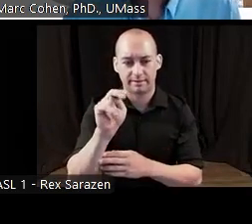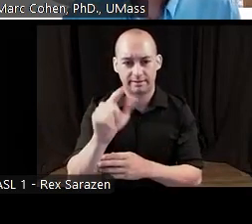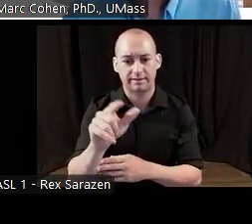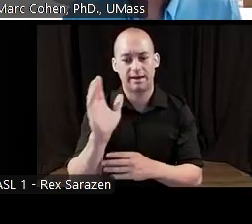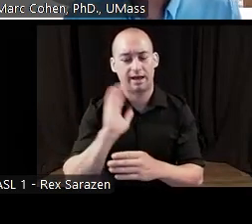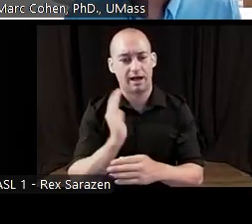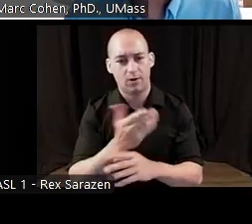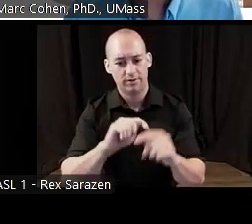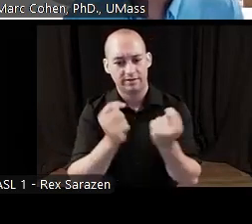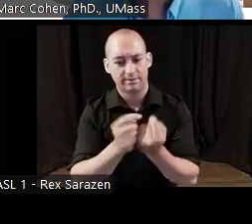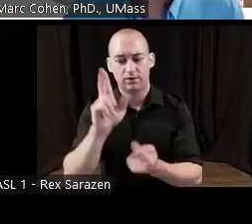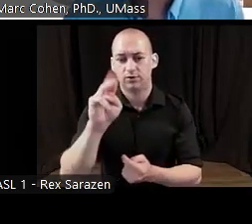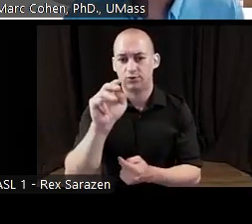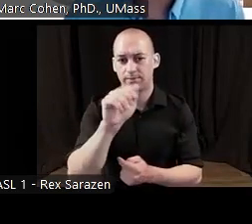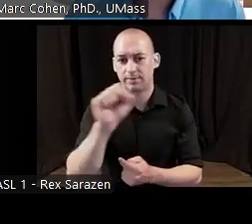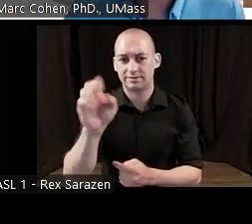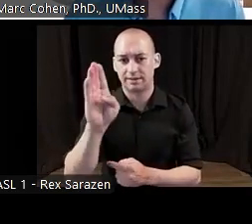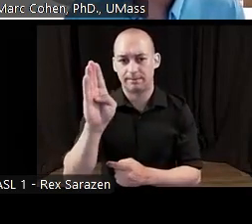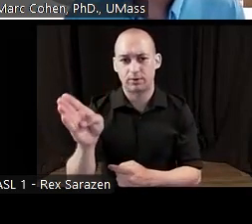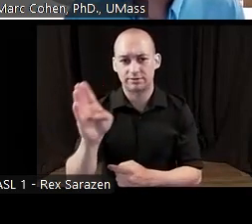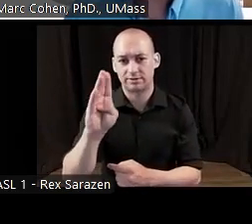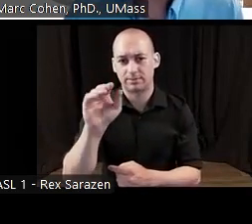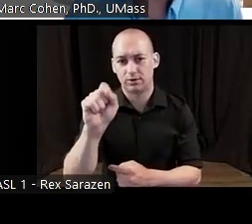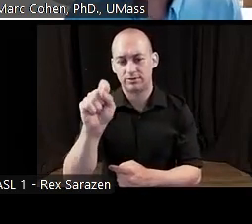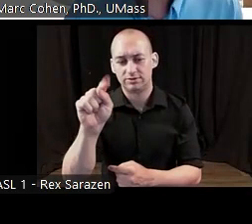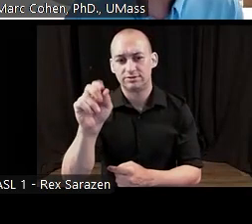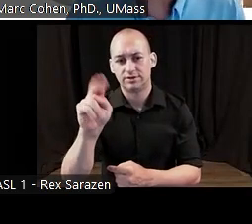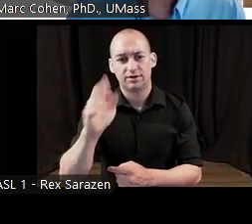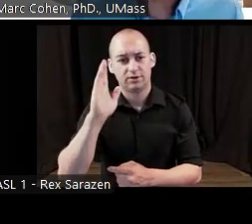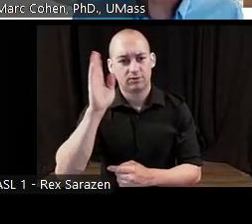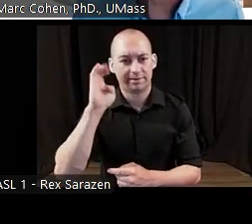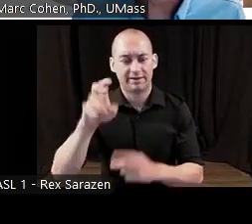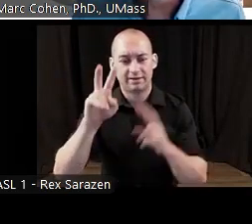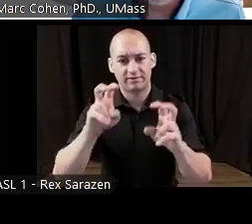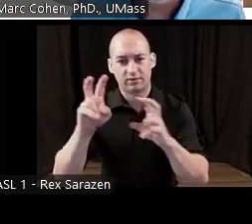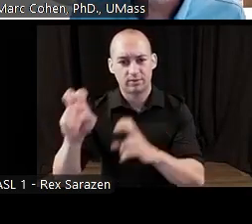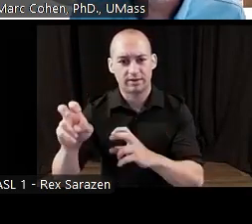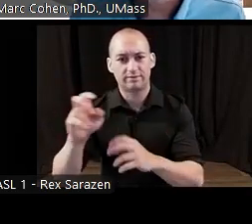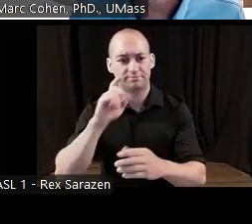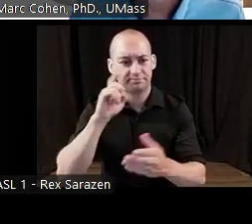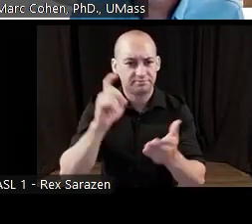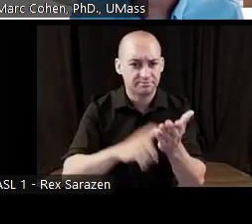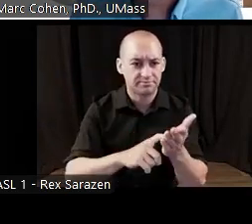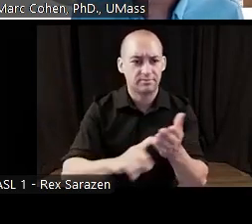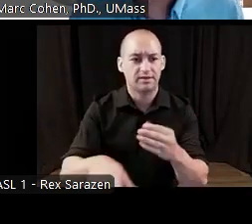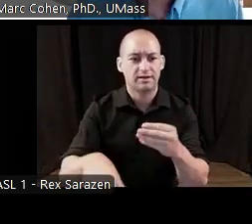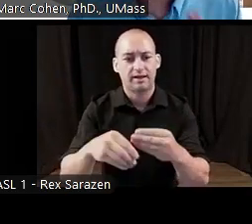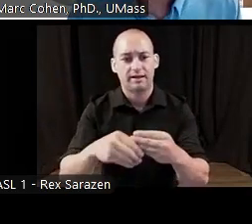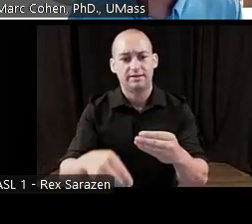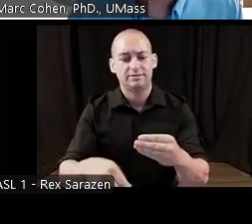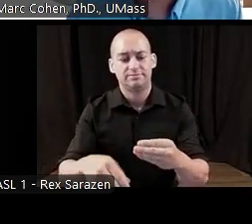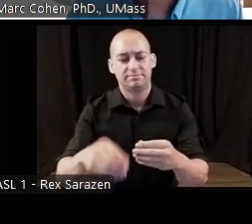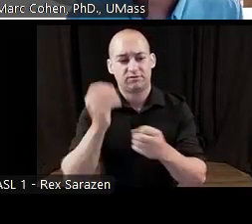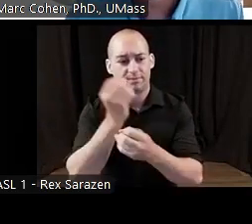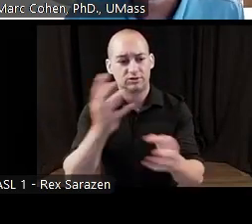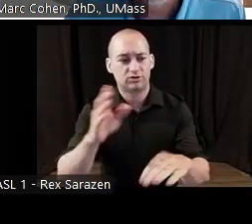also using some data sets to validate and also add additional information on the